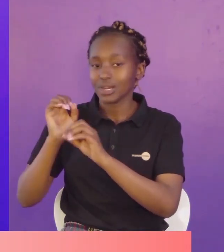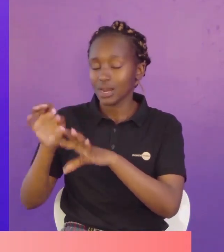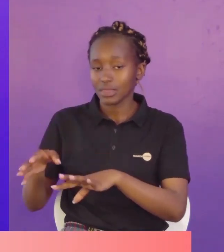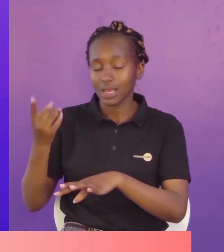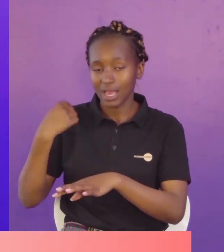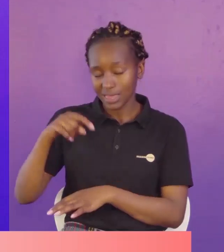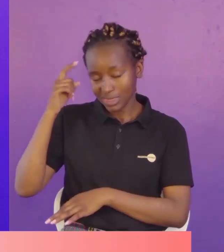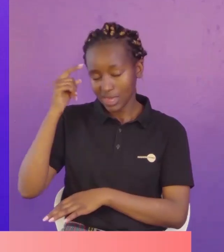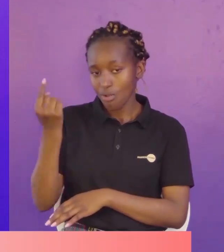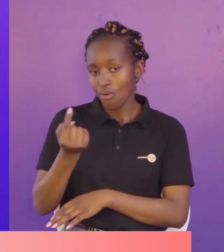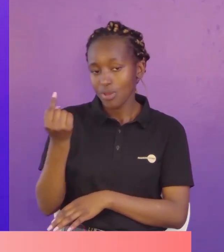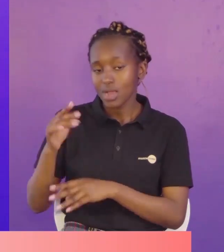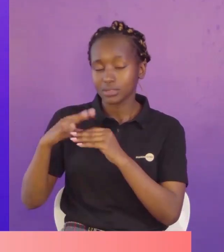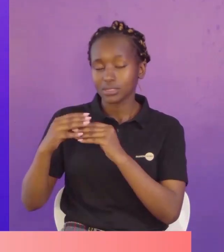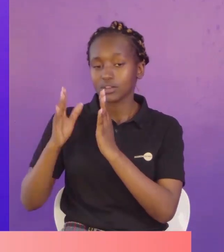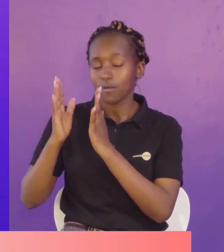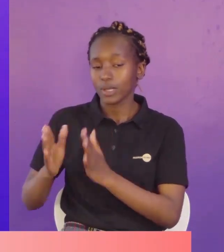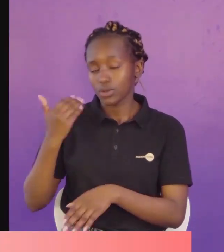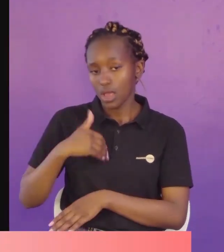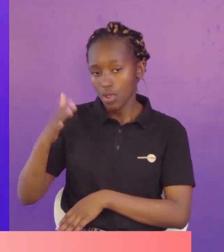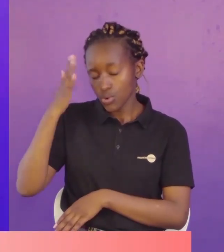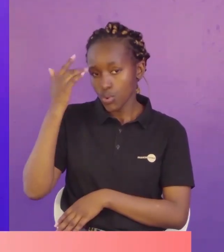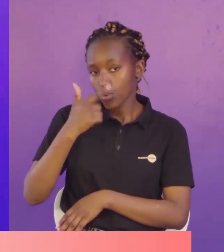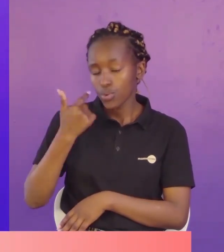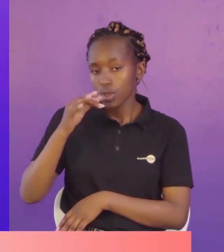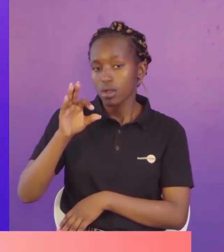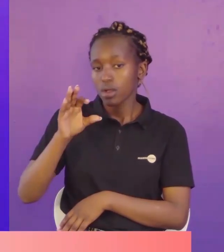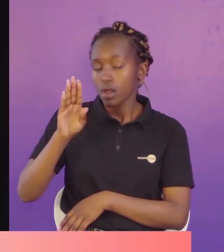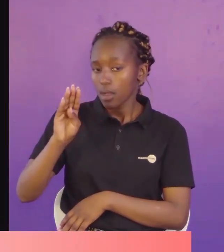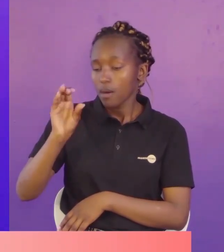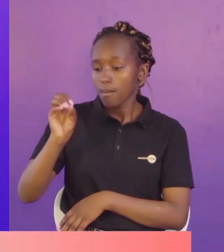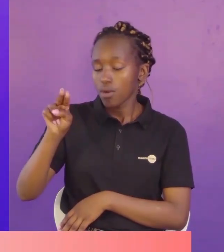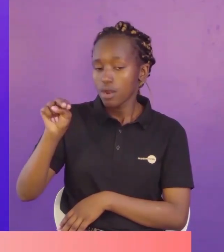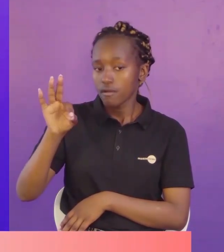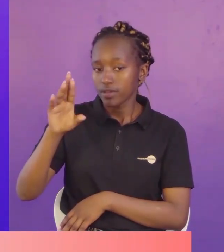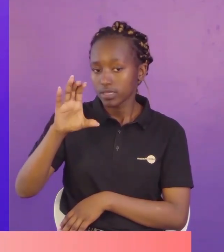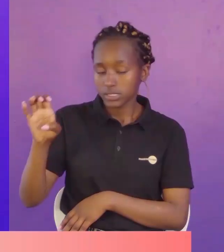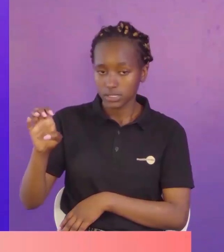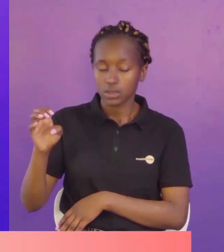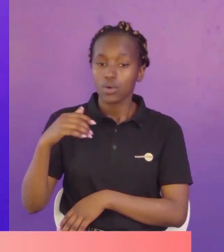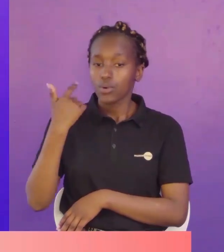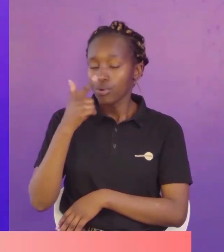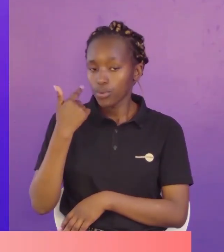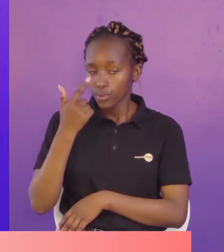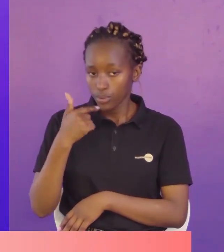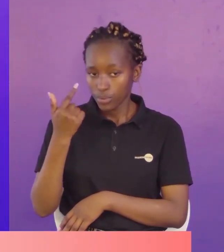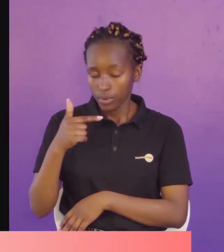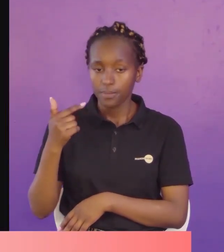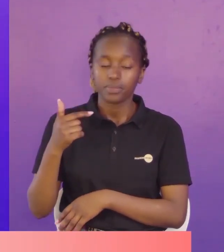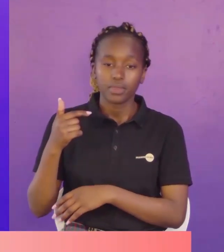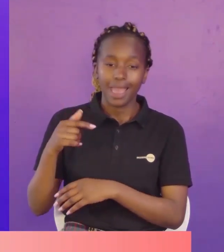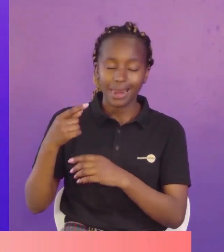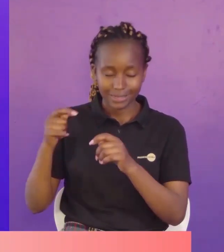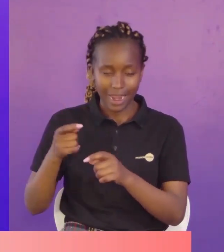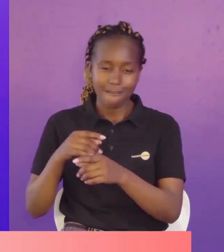creative player that I know is Boniface Mushiri. Yeah. And especially when it comes to the set pieces, free